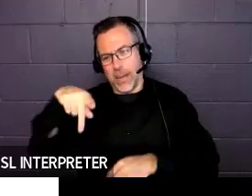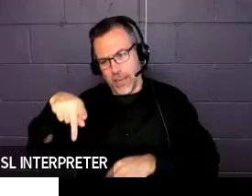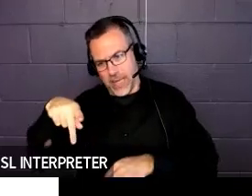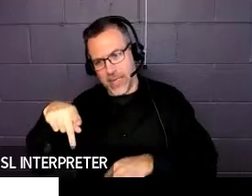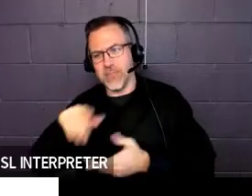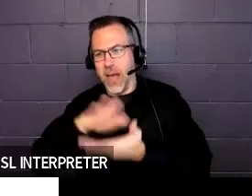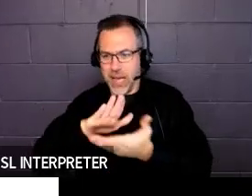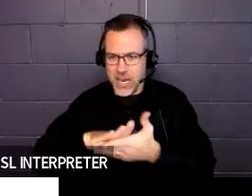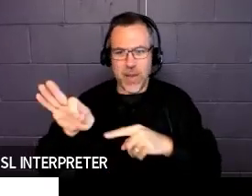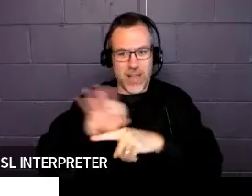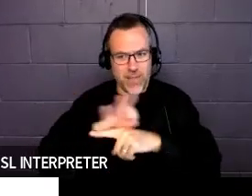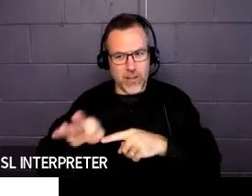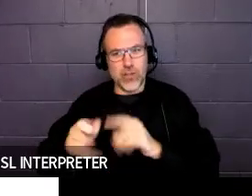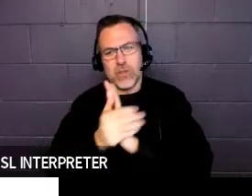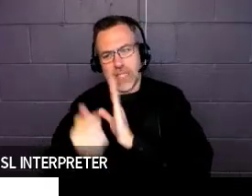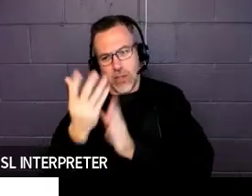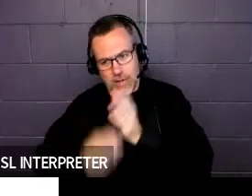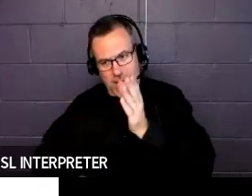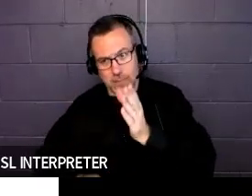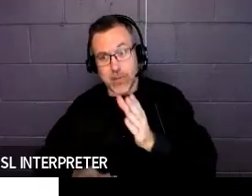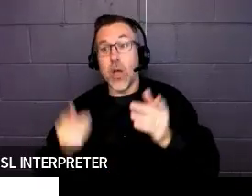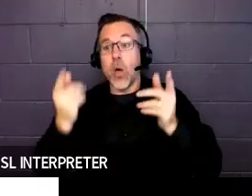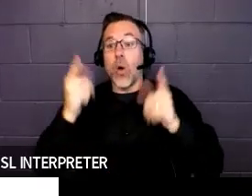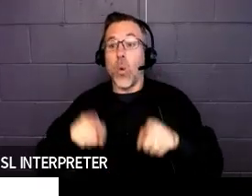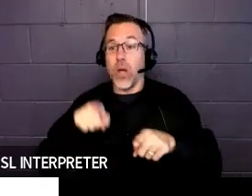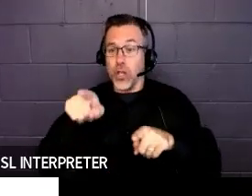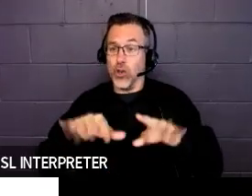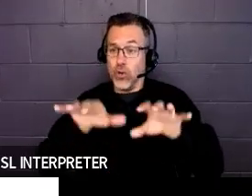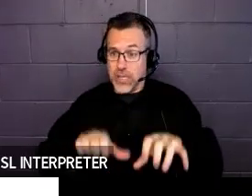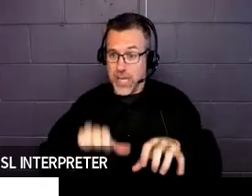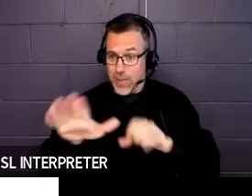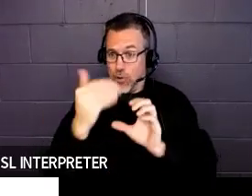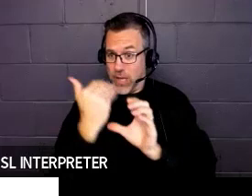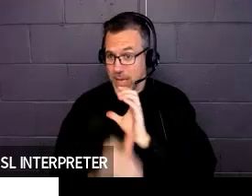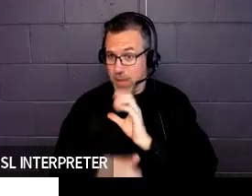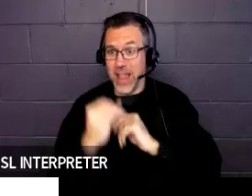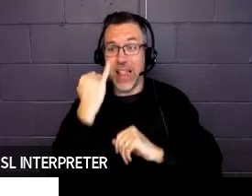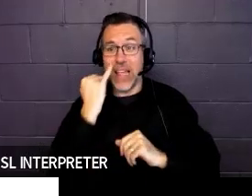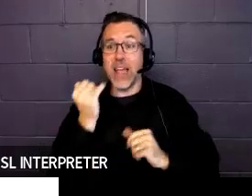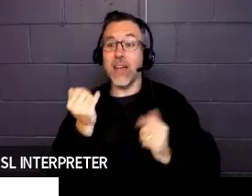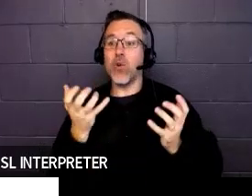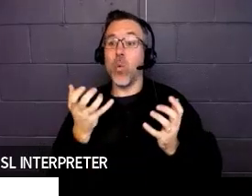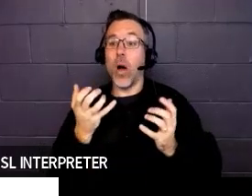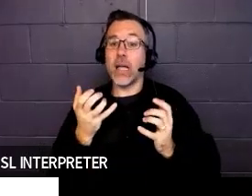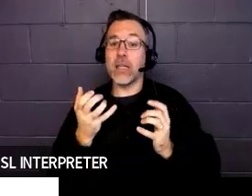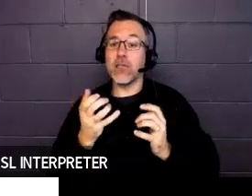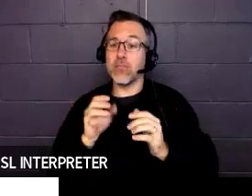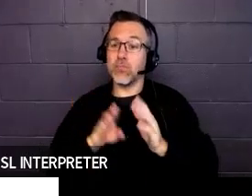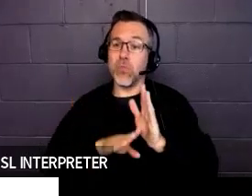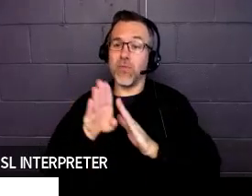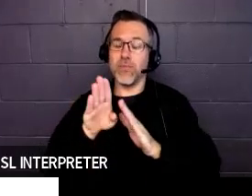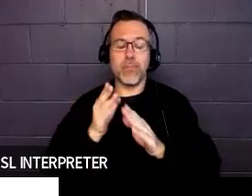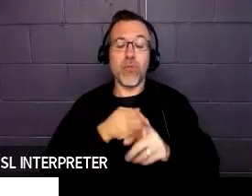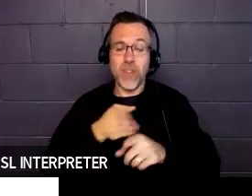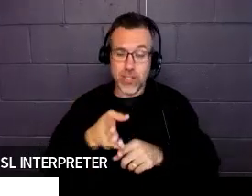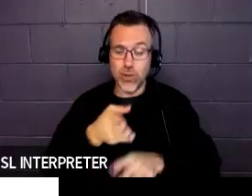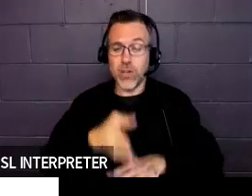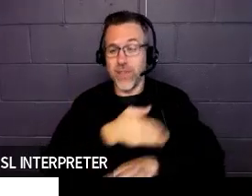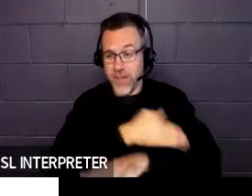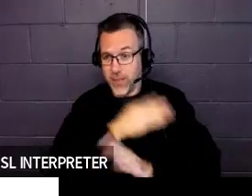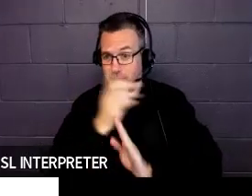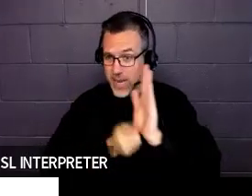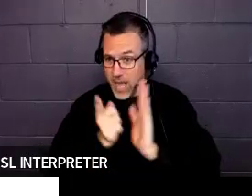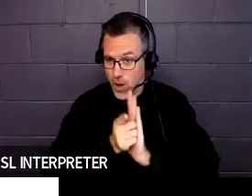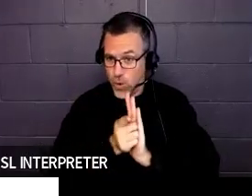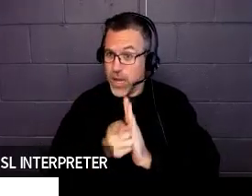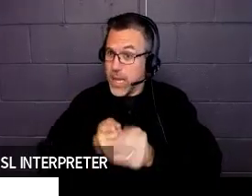gaps. And when you type in your email, if you do say you want a contact hour, just please be careful and